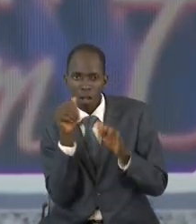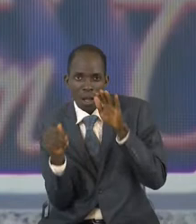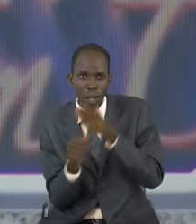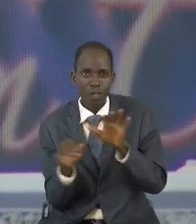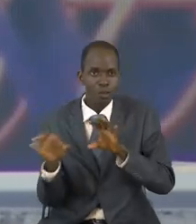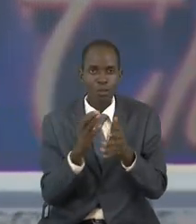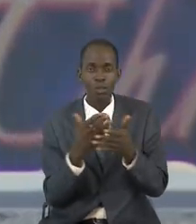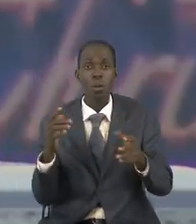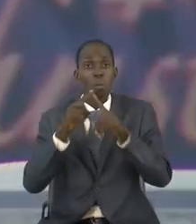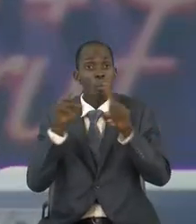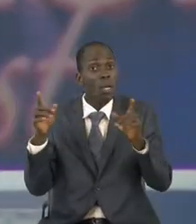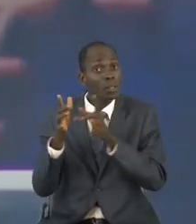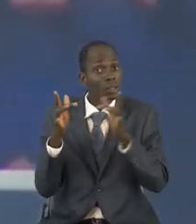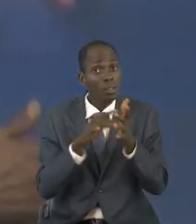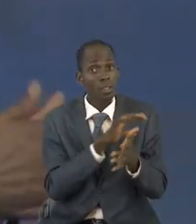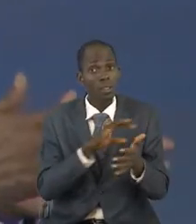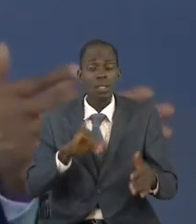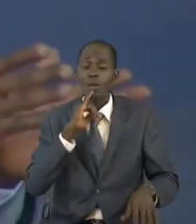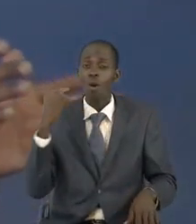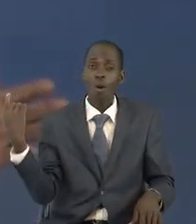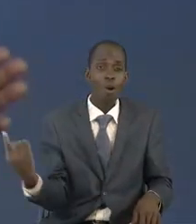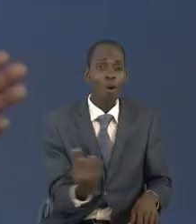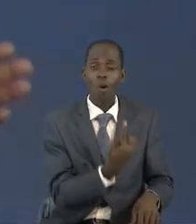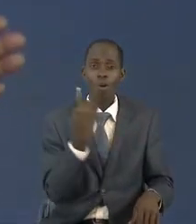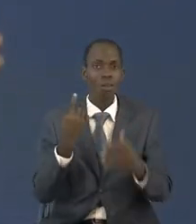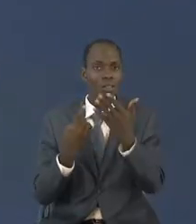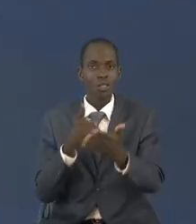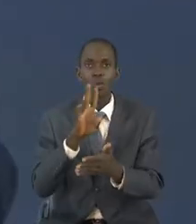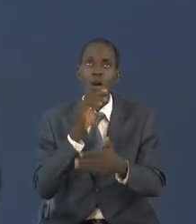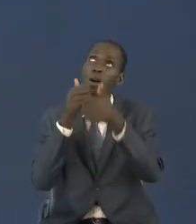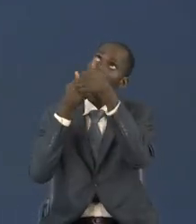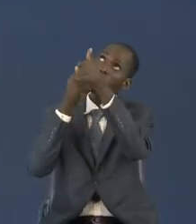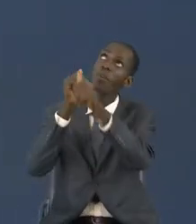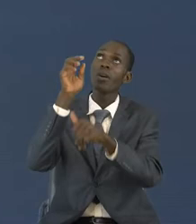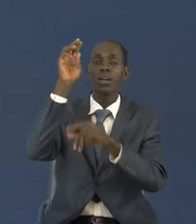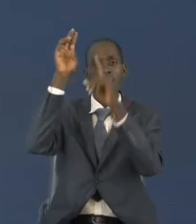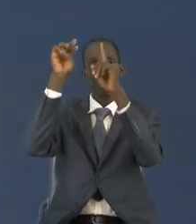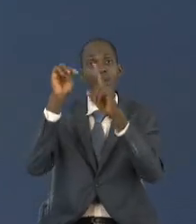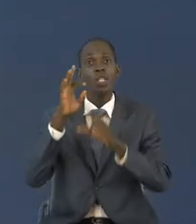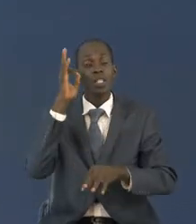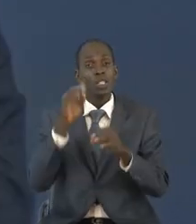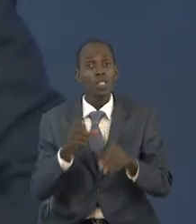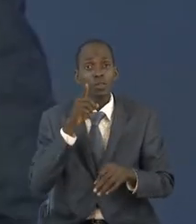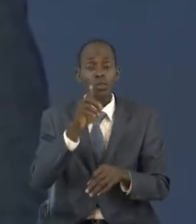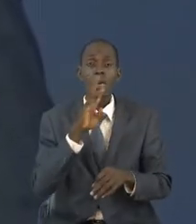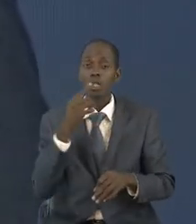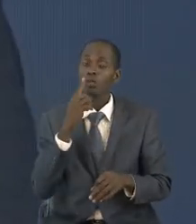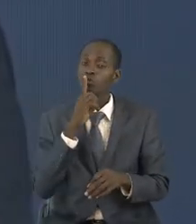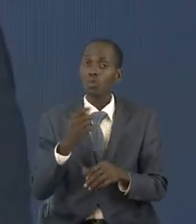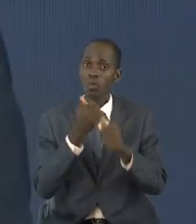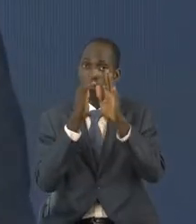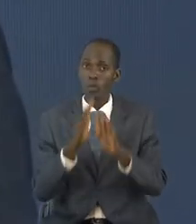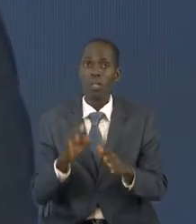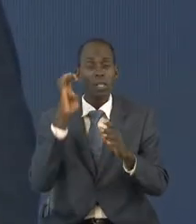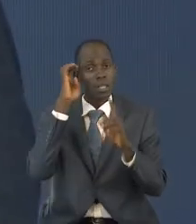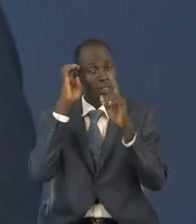Jesus Christ is always there, and you are following him. If you're a true follower, he that follows me shall not